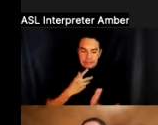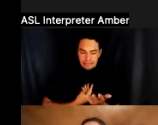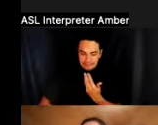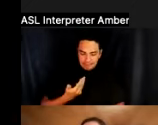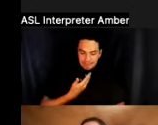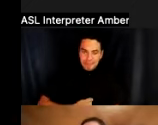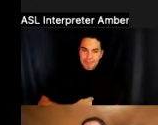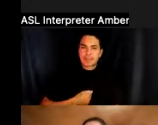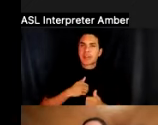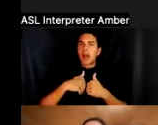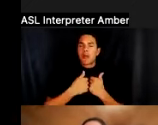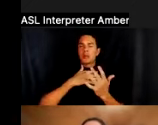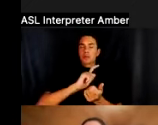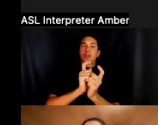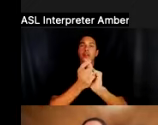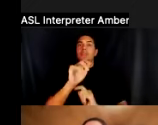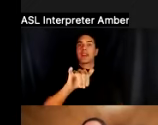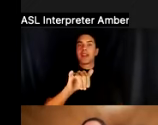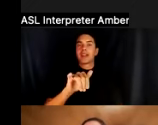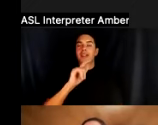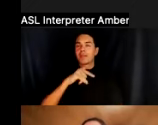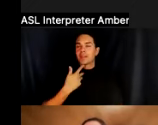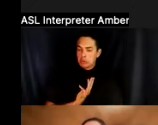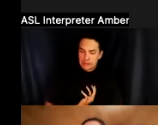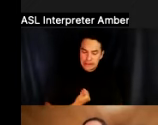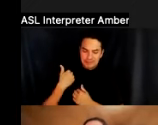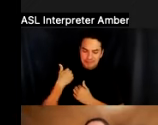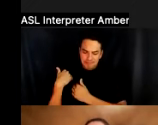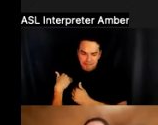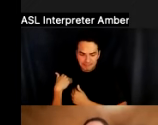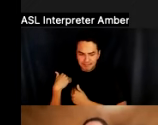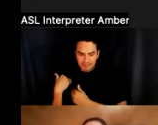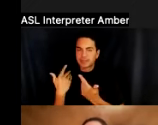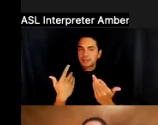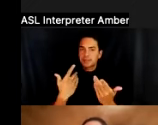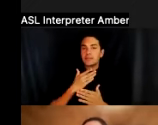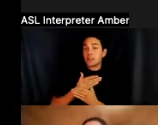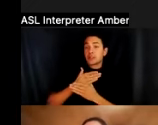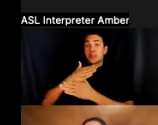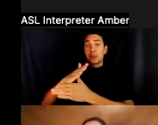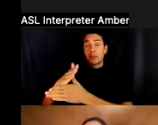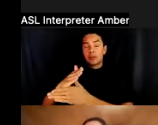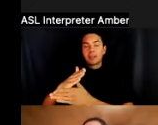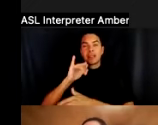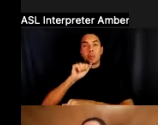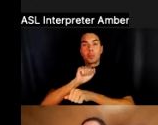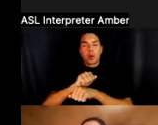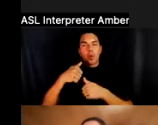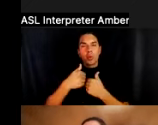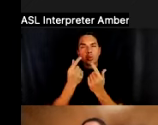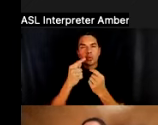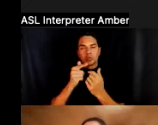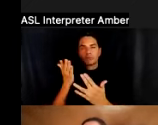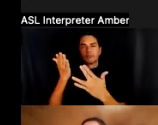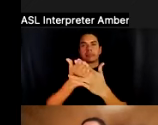aren't carrying those stigmas, and that's not then coming in right to the work, but how do we sort of disrupt